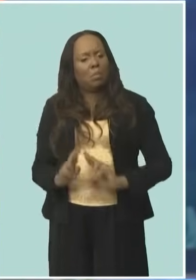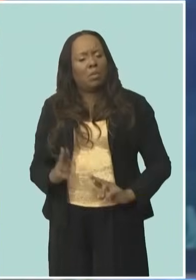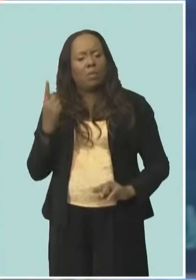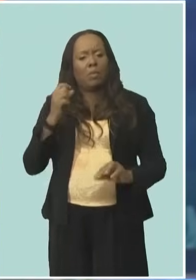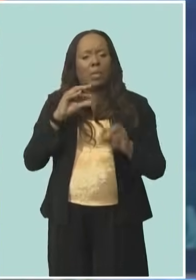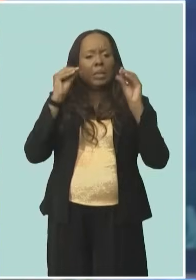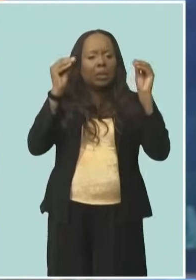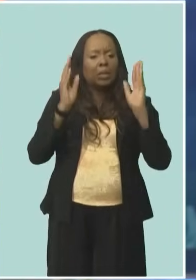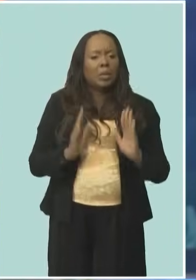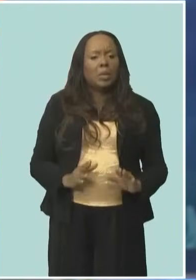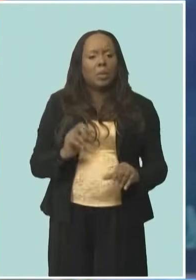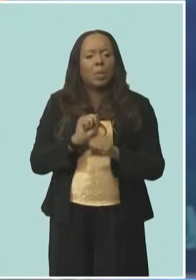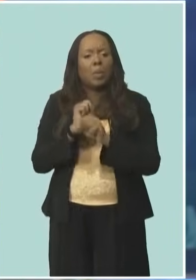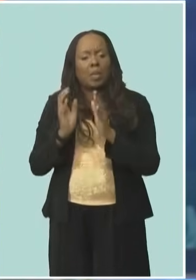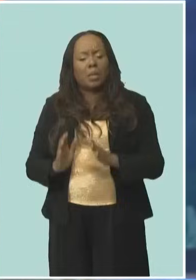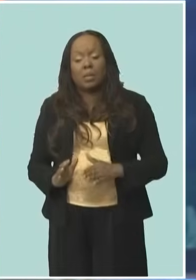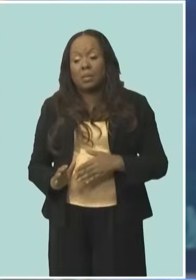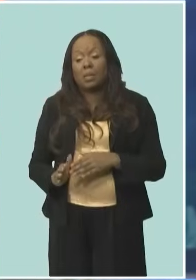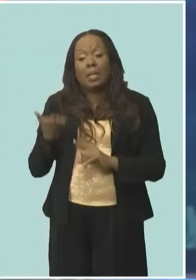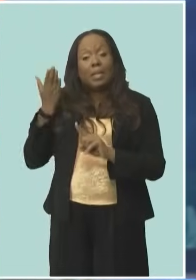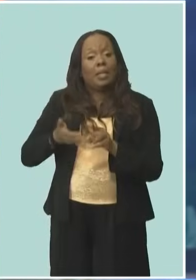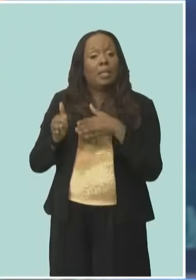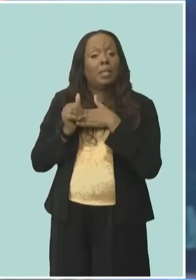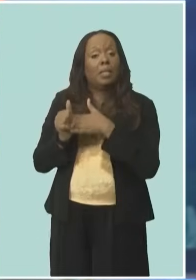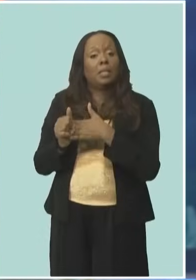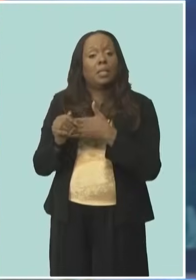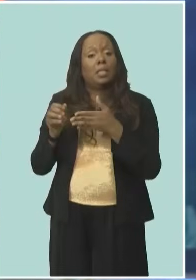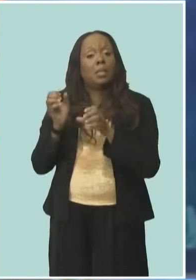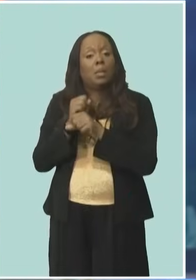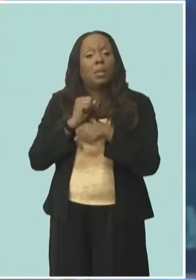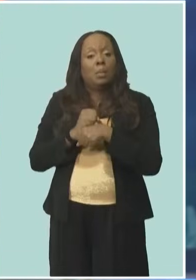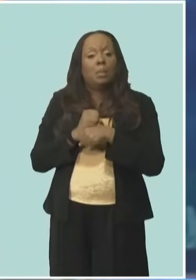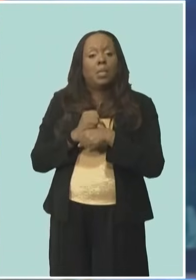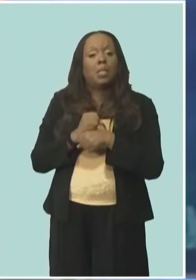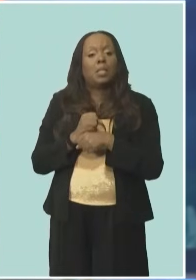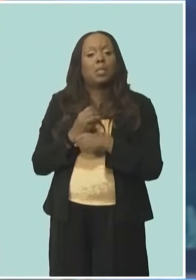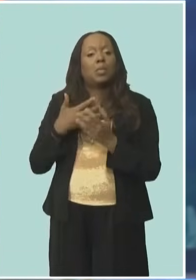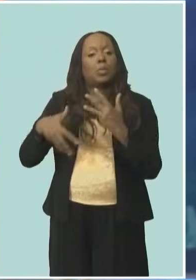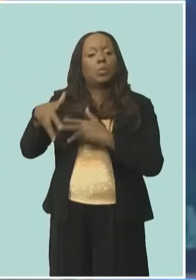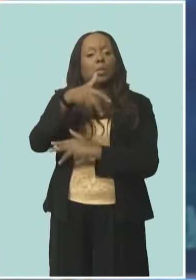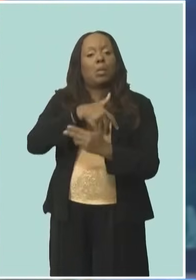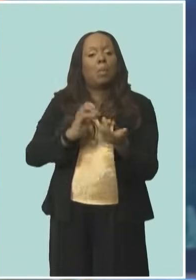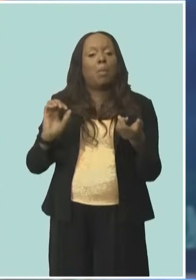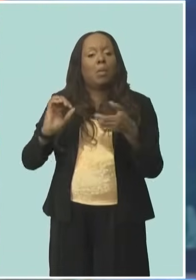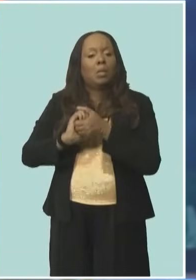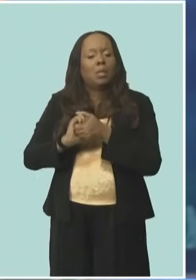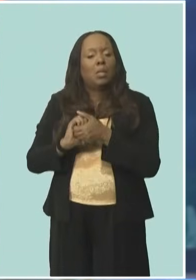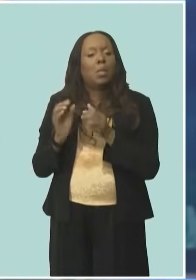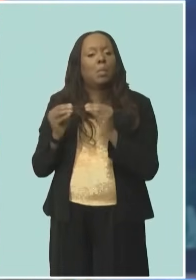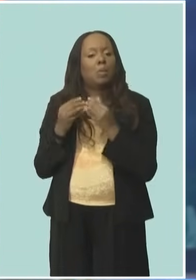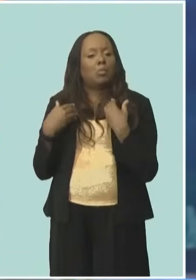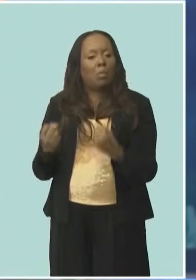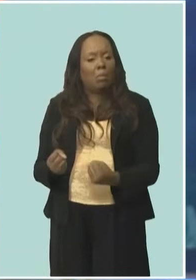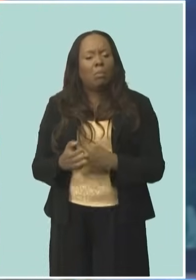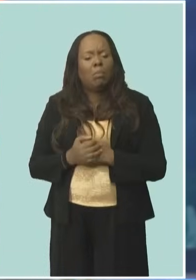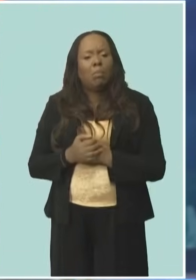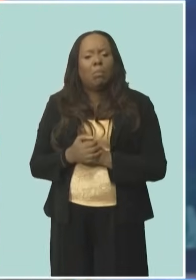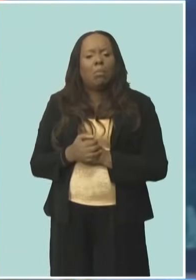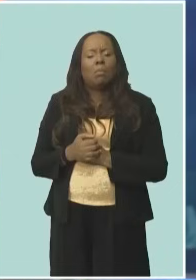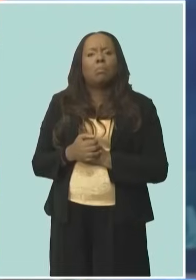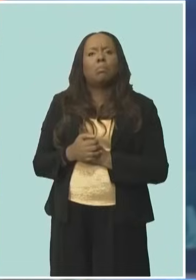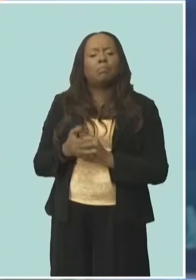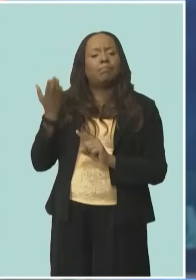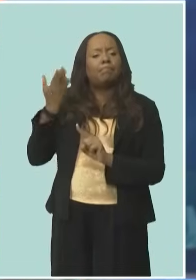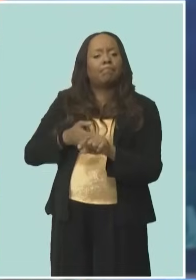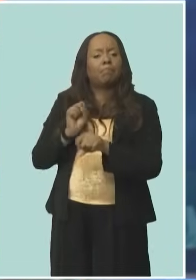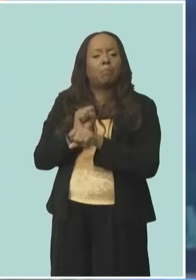workers whose leadership strengthened Barbados' social partnership and national stability. She highlighted his lifelong connection to the Lodge School,